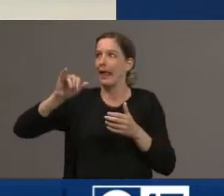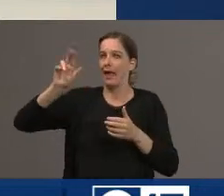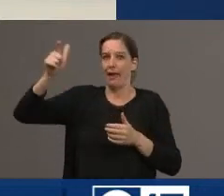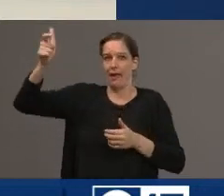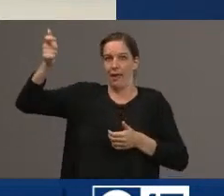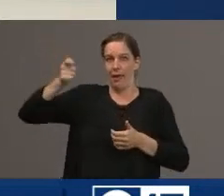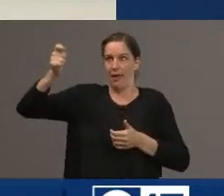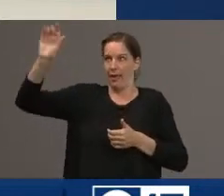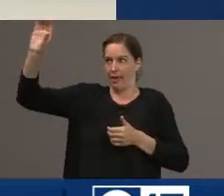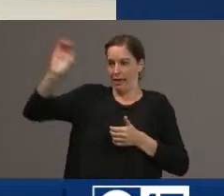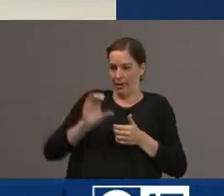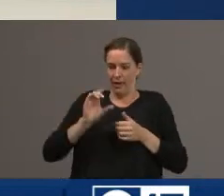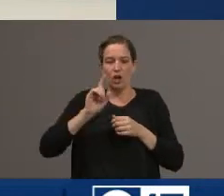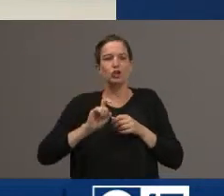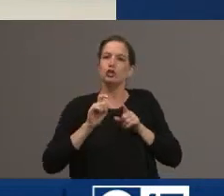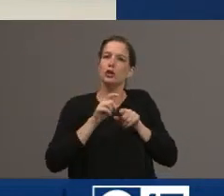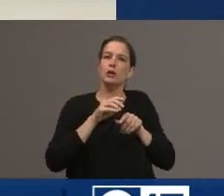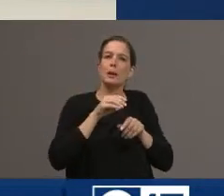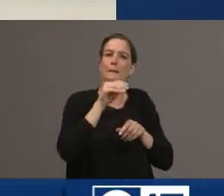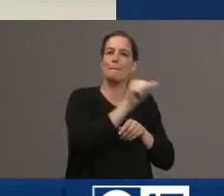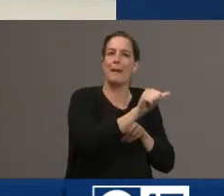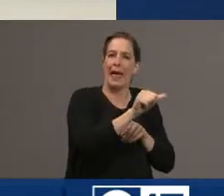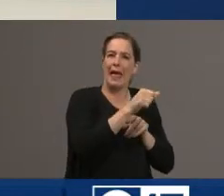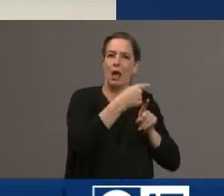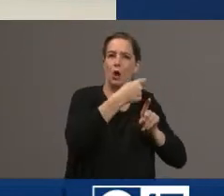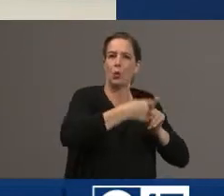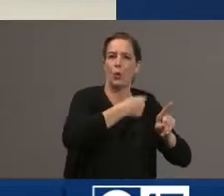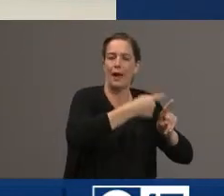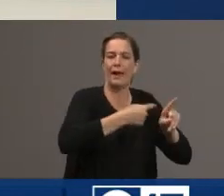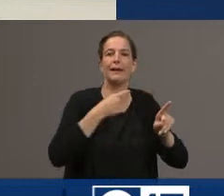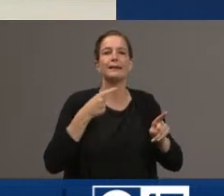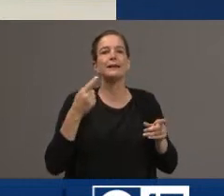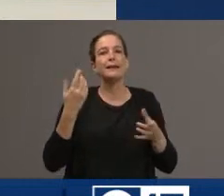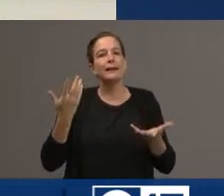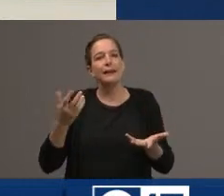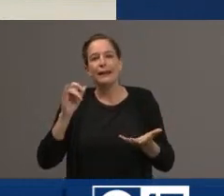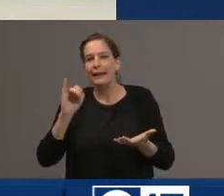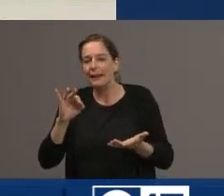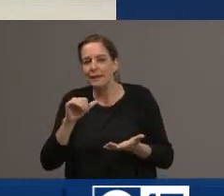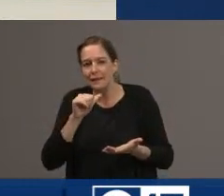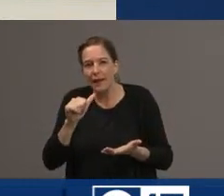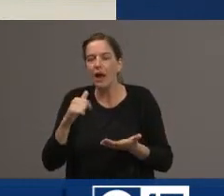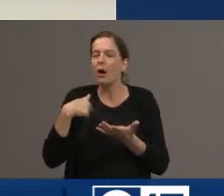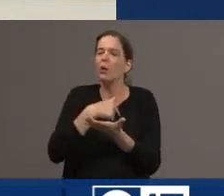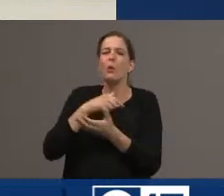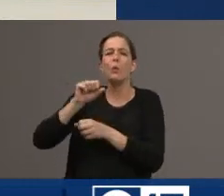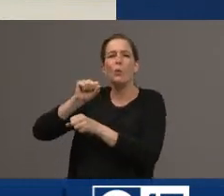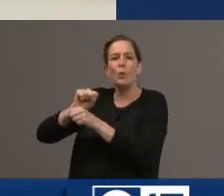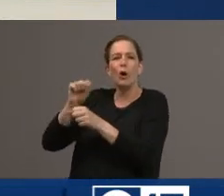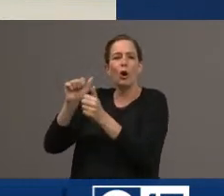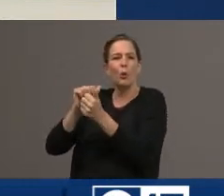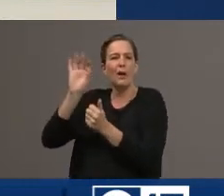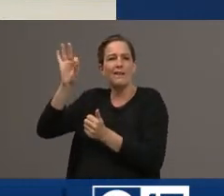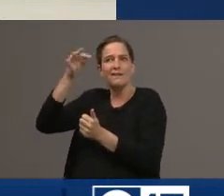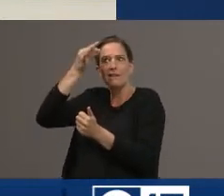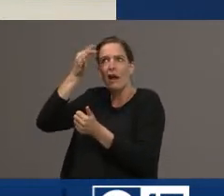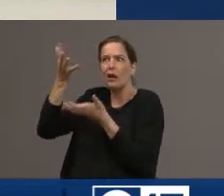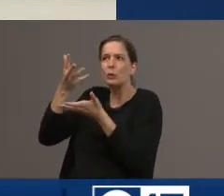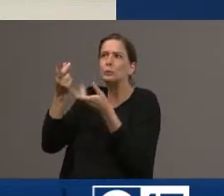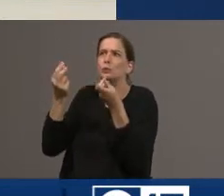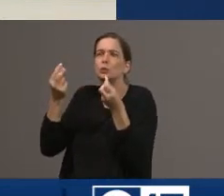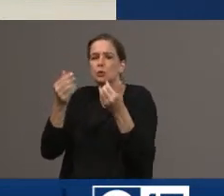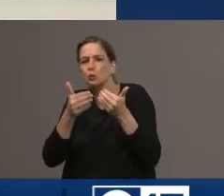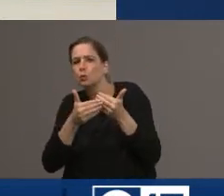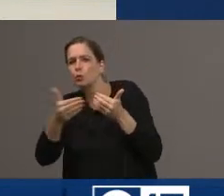payments. And we're working with our federal partners on what the rest of the summer looks like before we make any